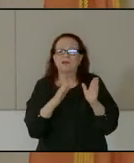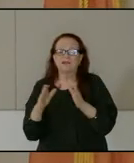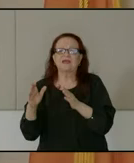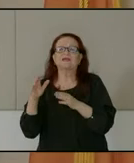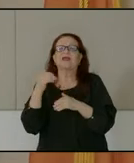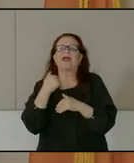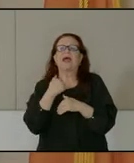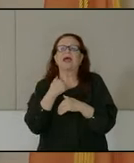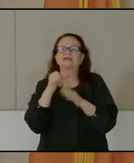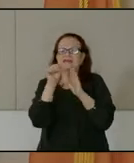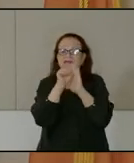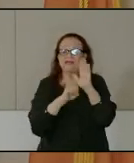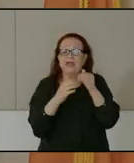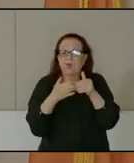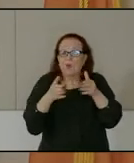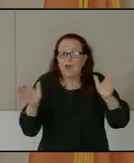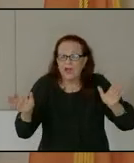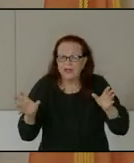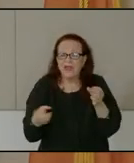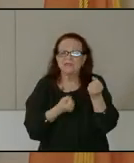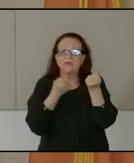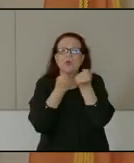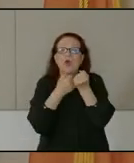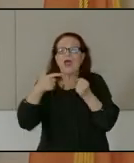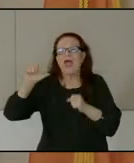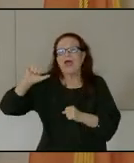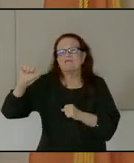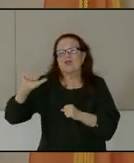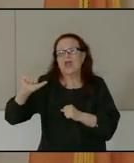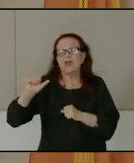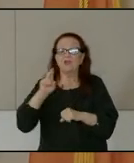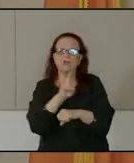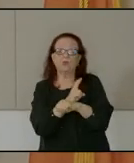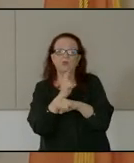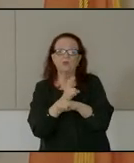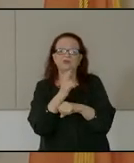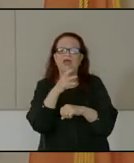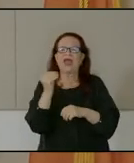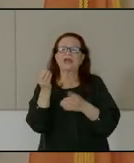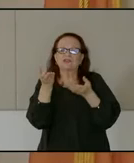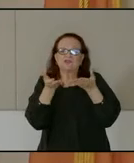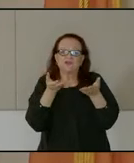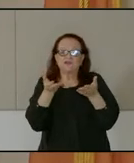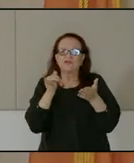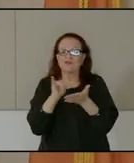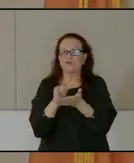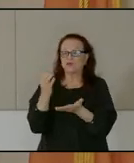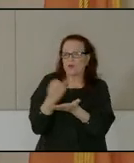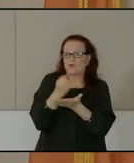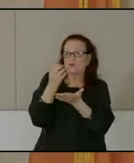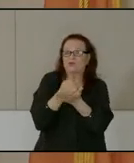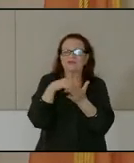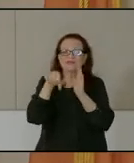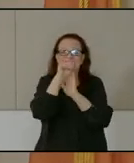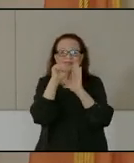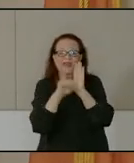statewide initiatives to support Afghan youth and support Afghan legal services. Those are opportunities at the state